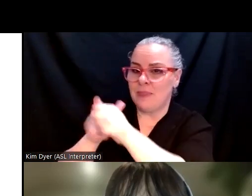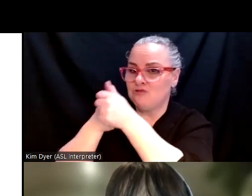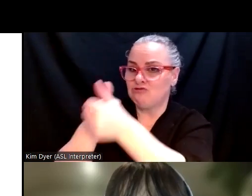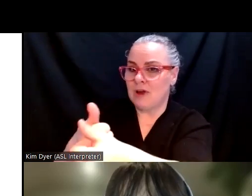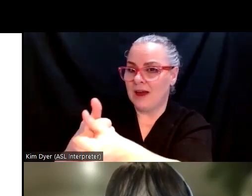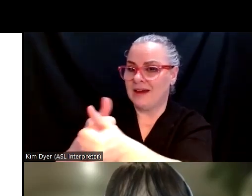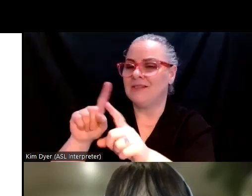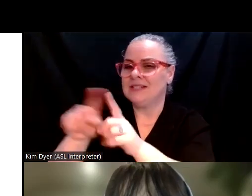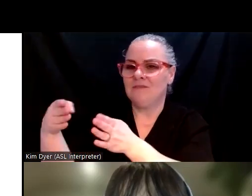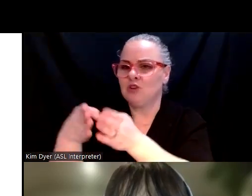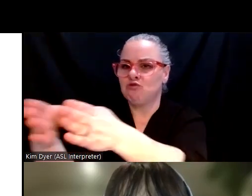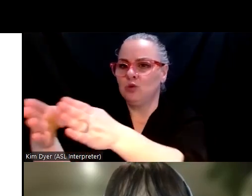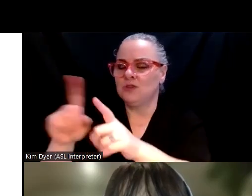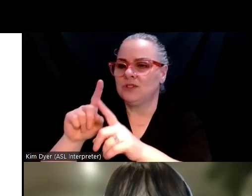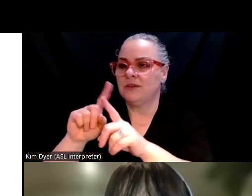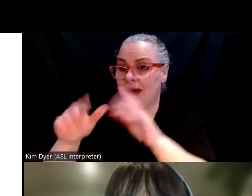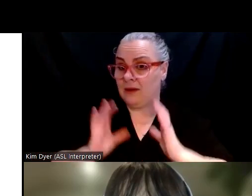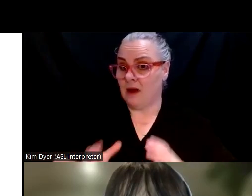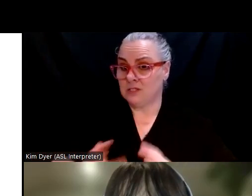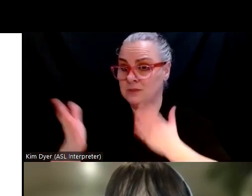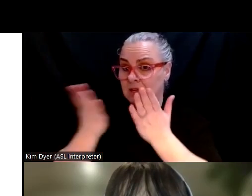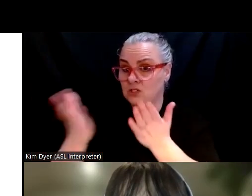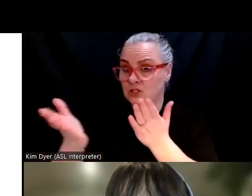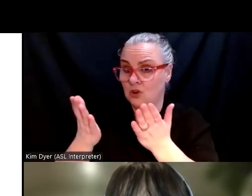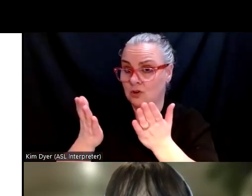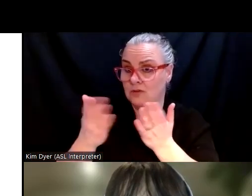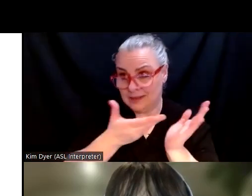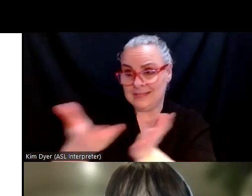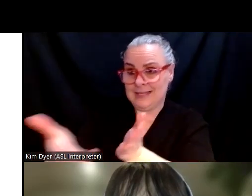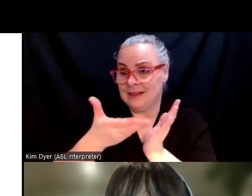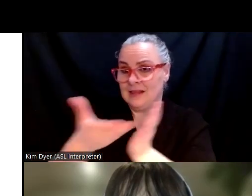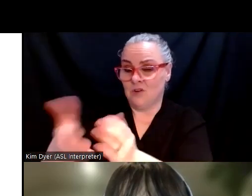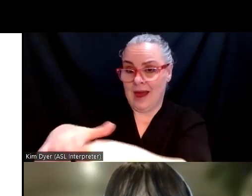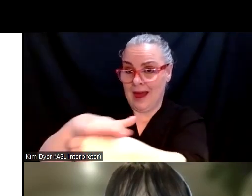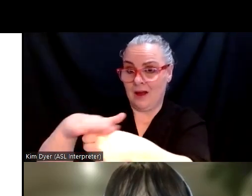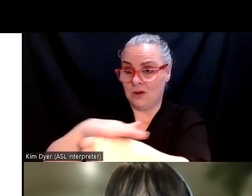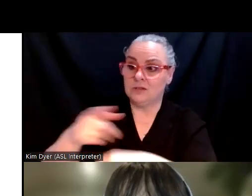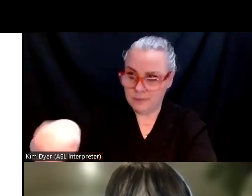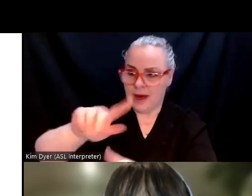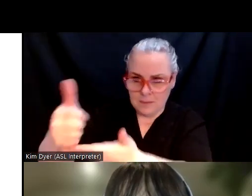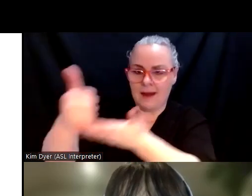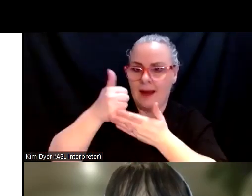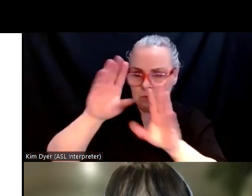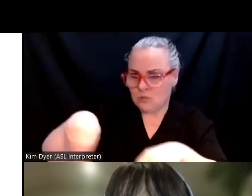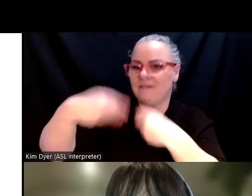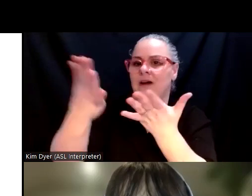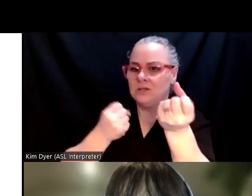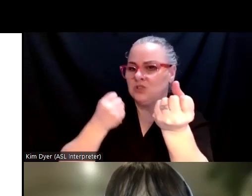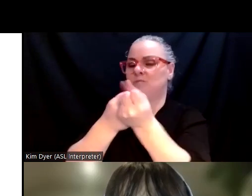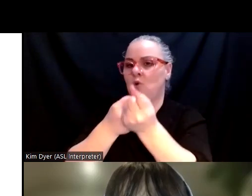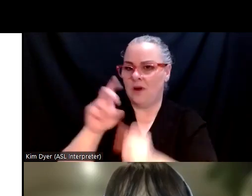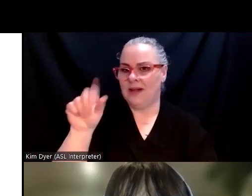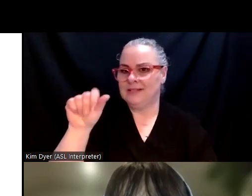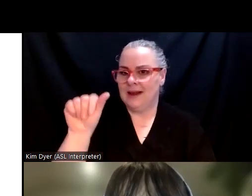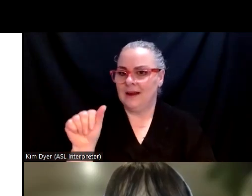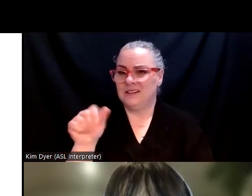the routes that they normally take or the customers that they're serving, whether they're delivering there or something that may be able to help provide and support the data. Because I